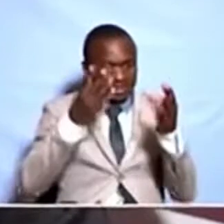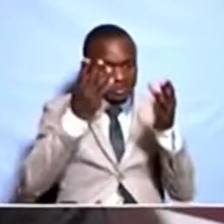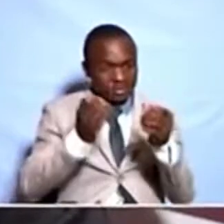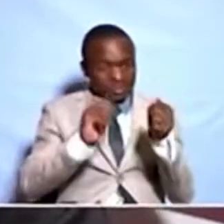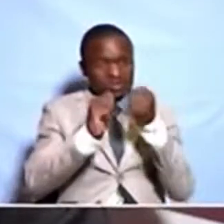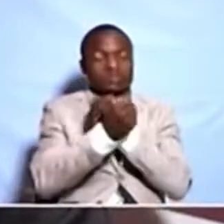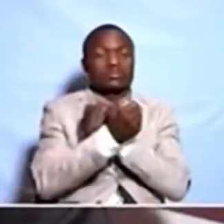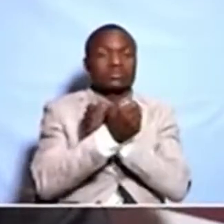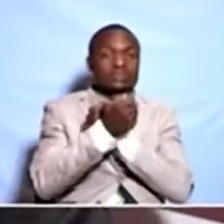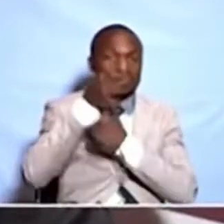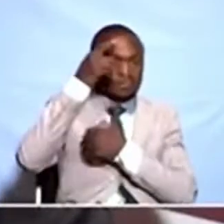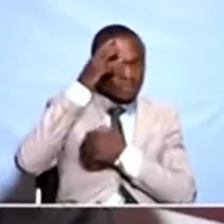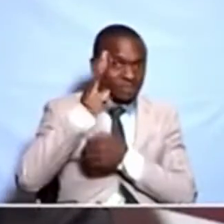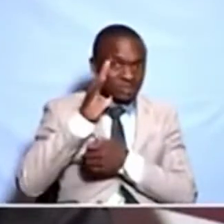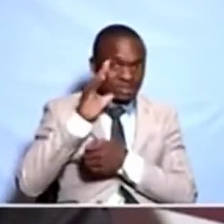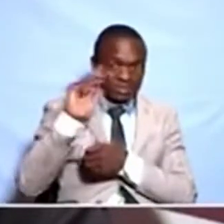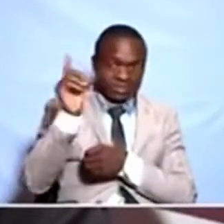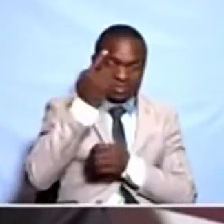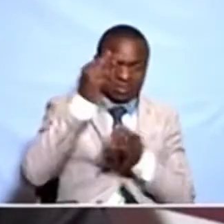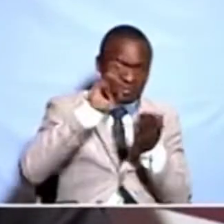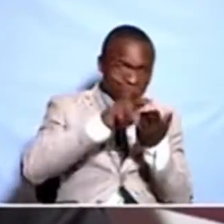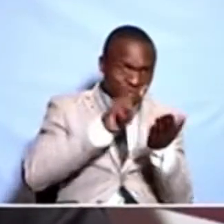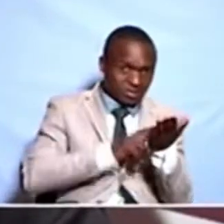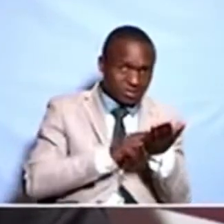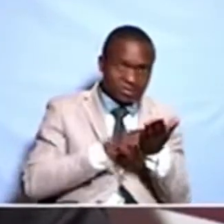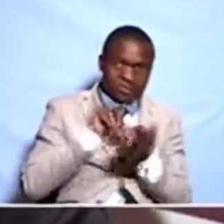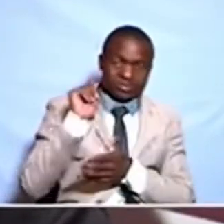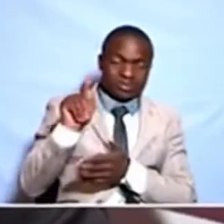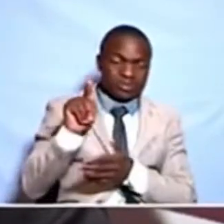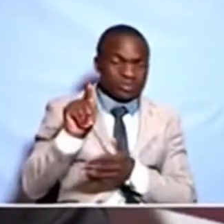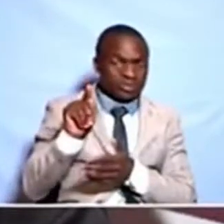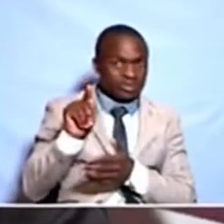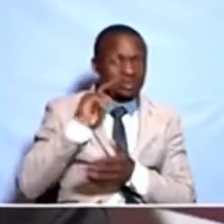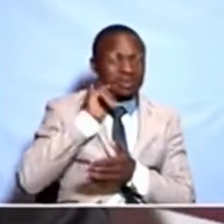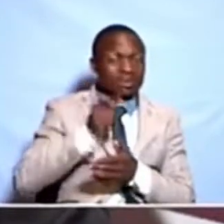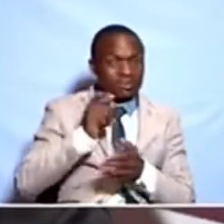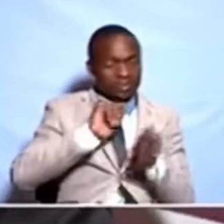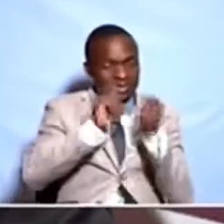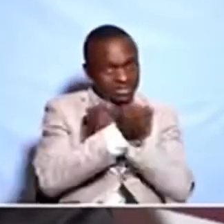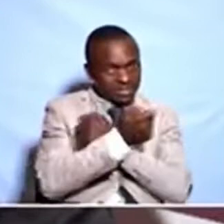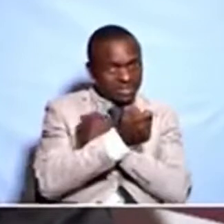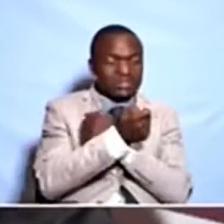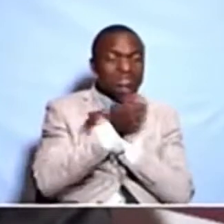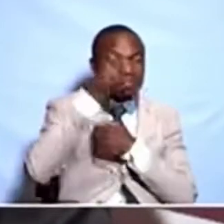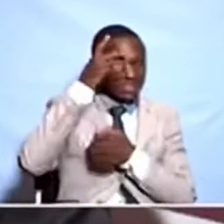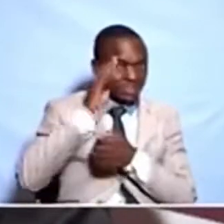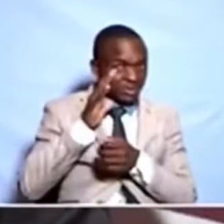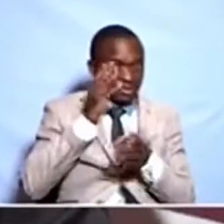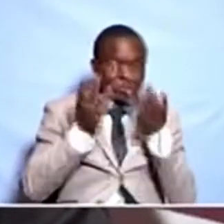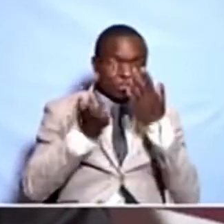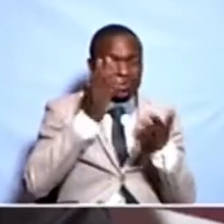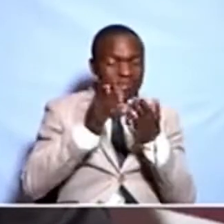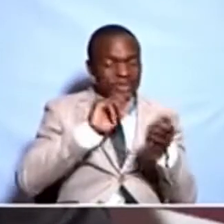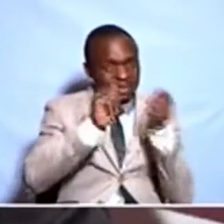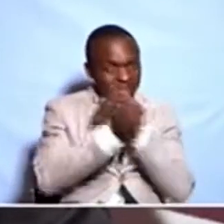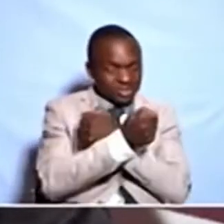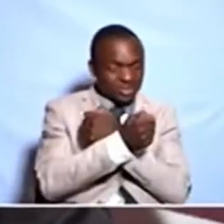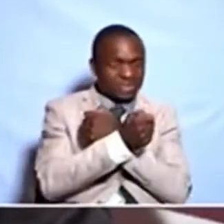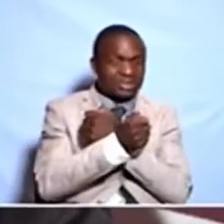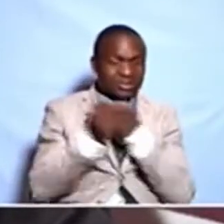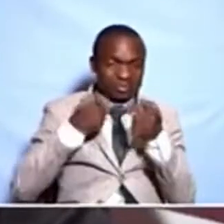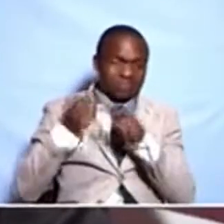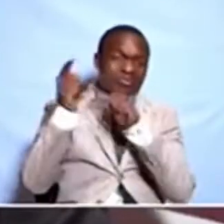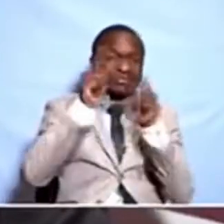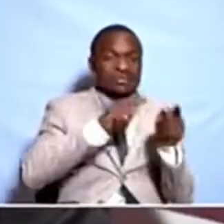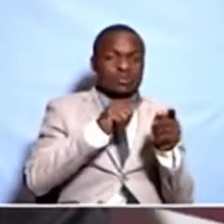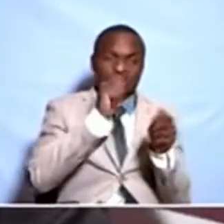color? Do I first report to you that I need to change a color, or after I've changed my color, then I come to you? Aren't we doing things